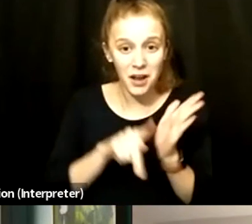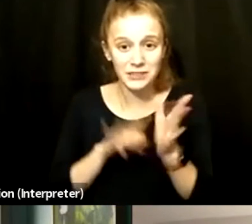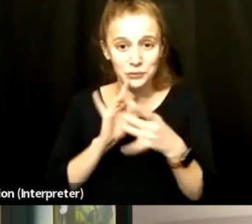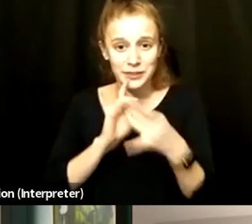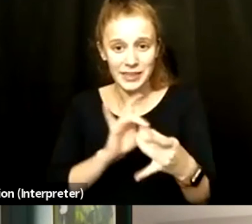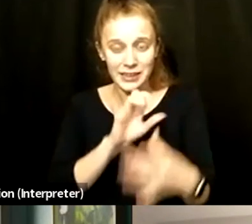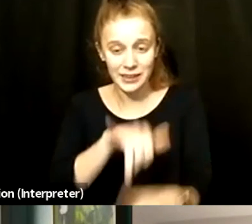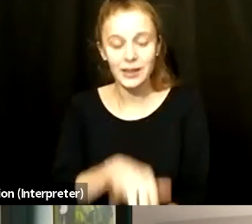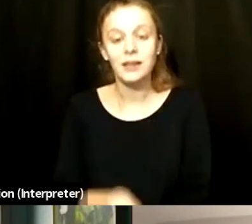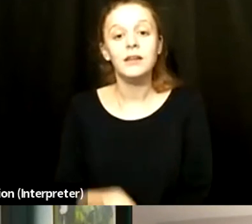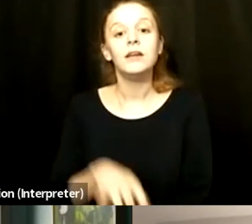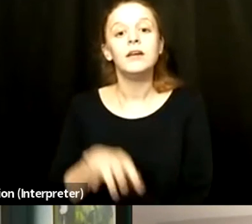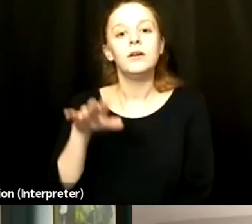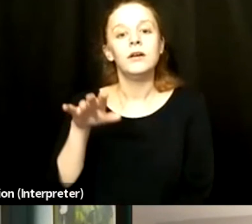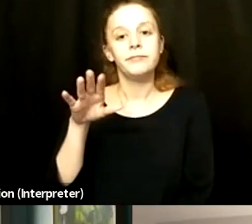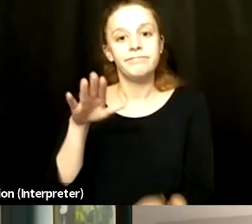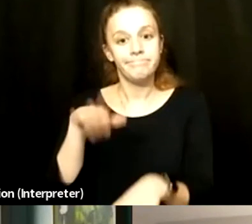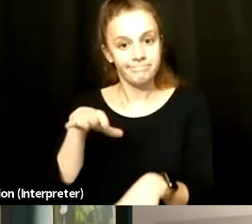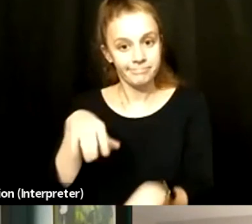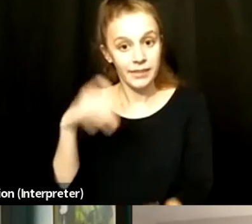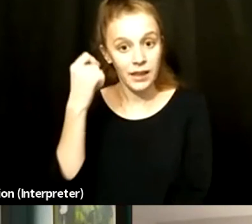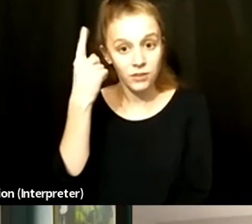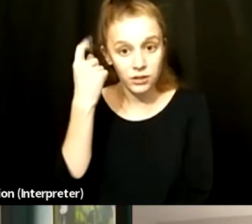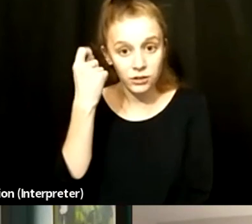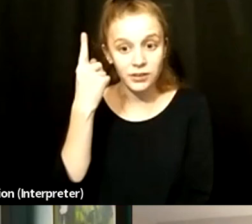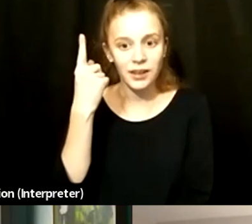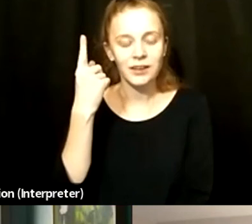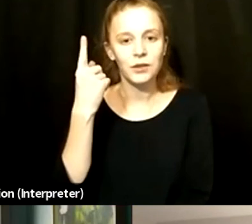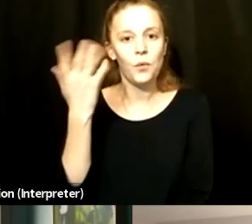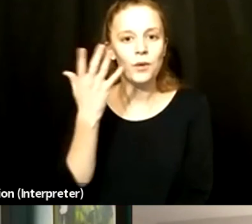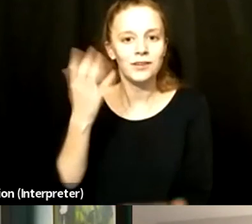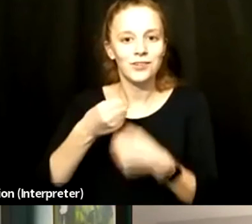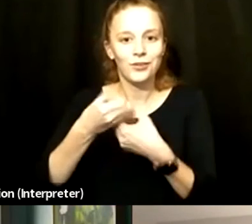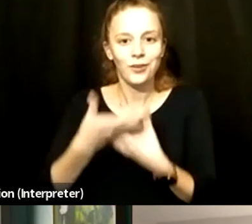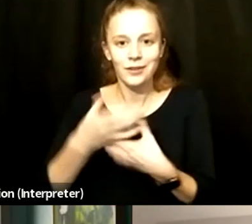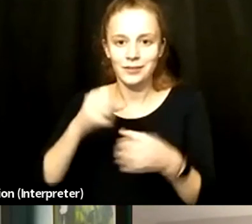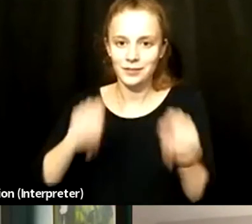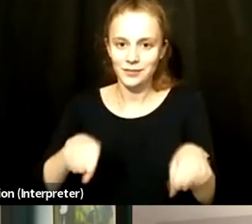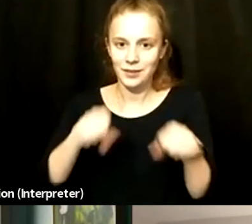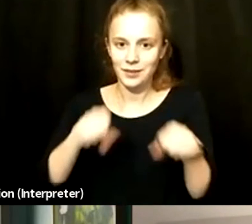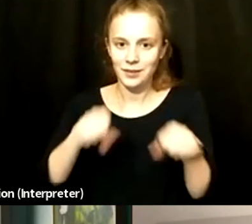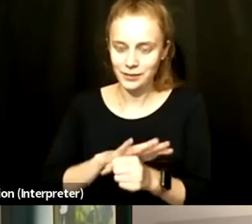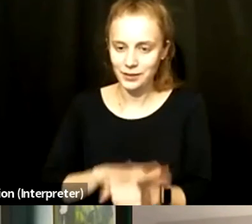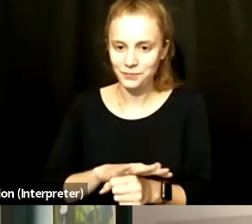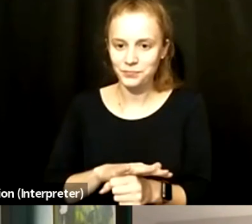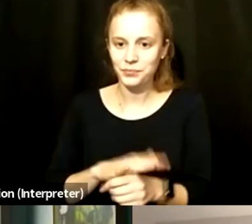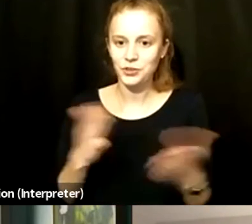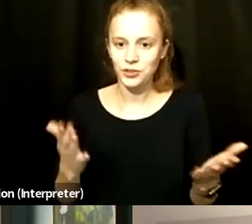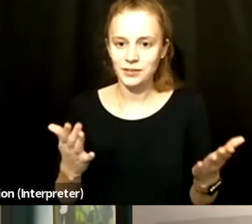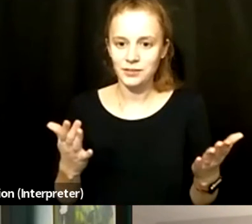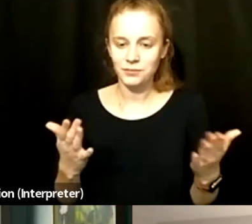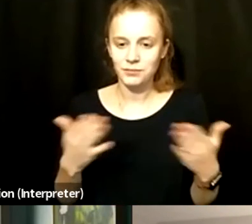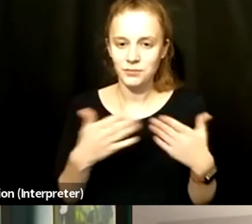to understand the root of ableism, which is general consumption and